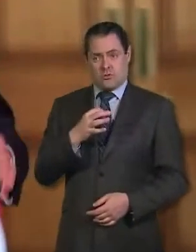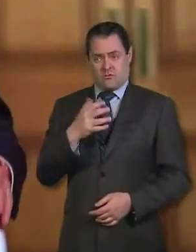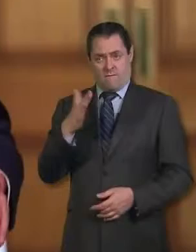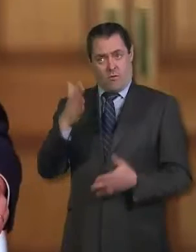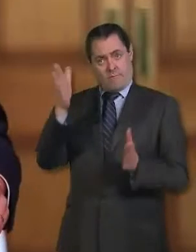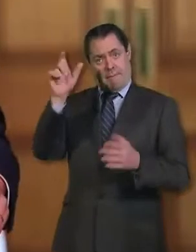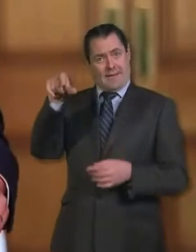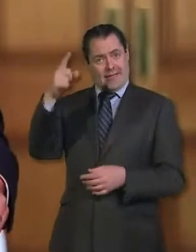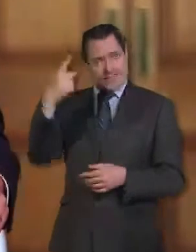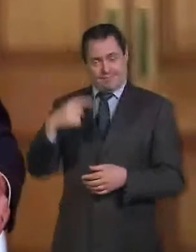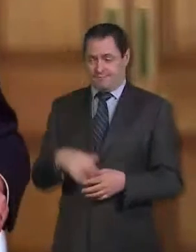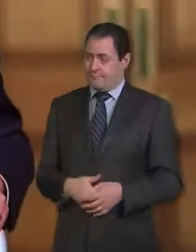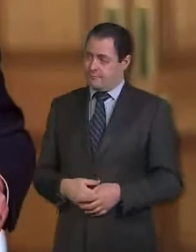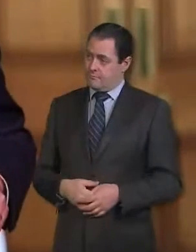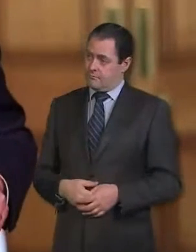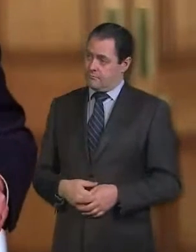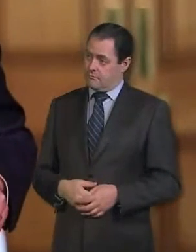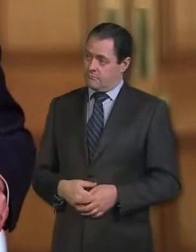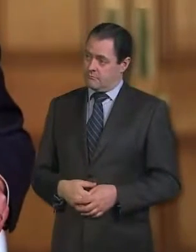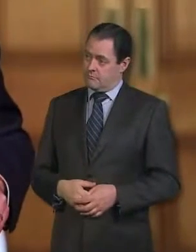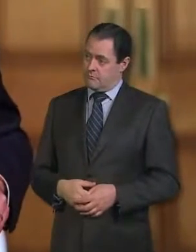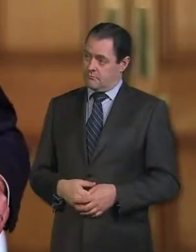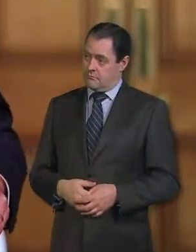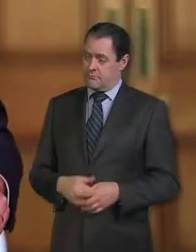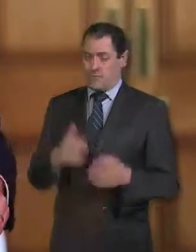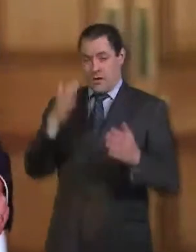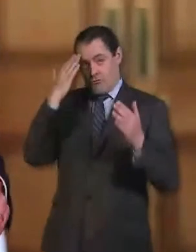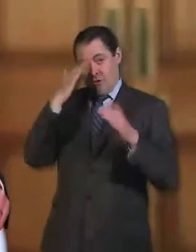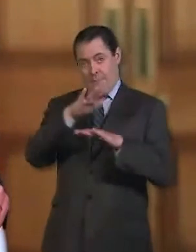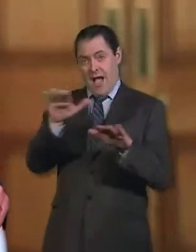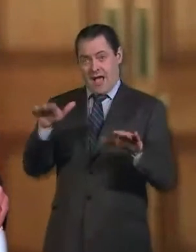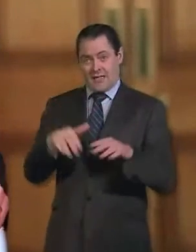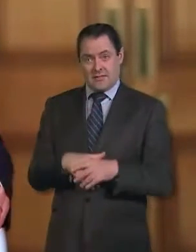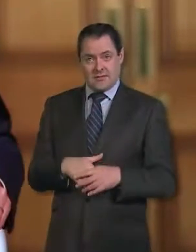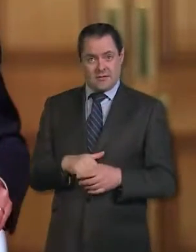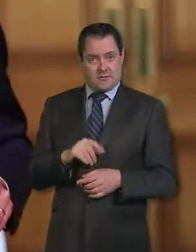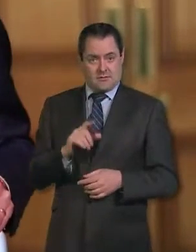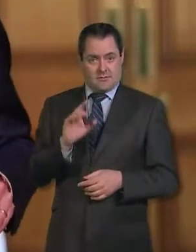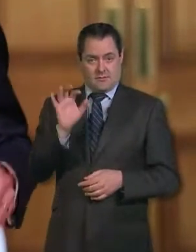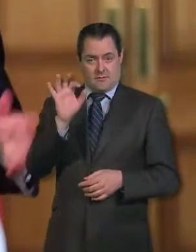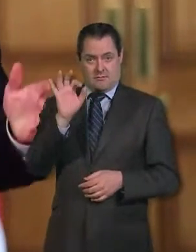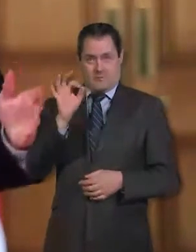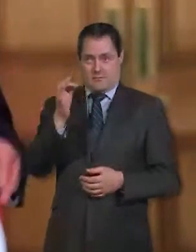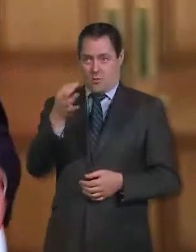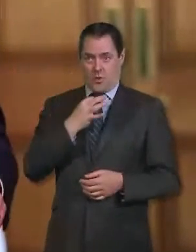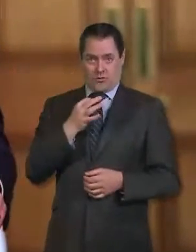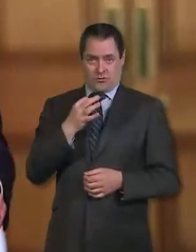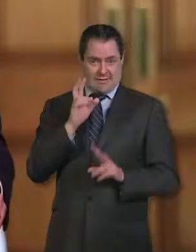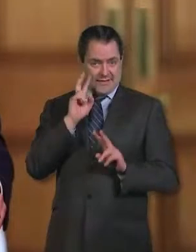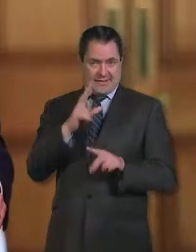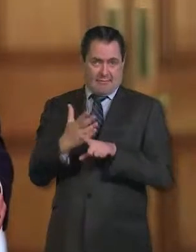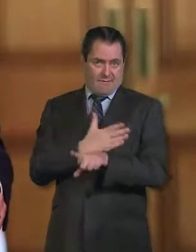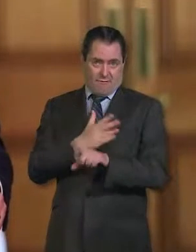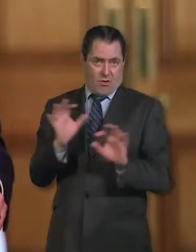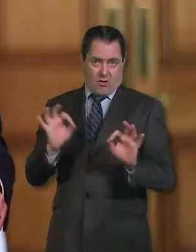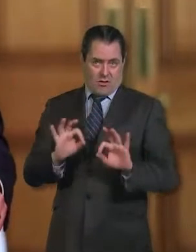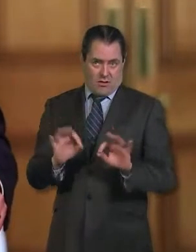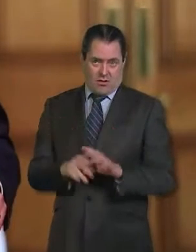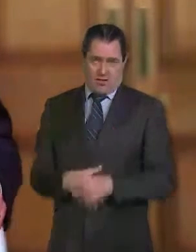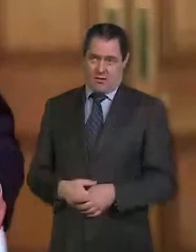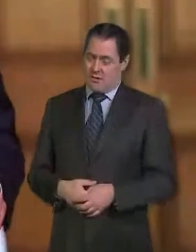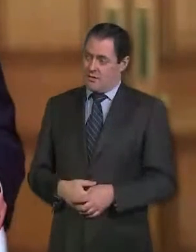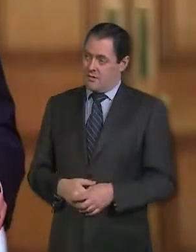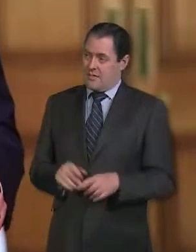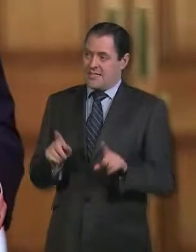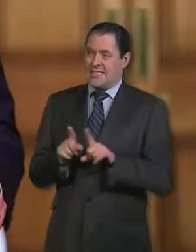to remind everybody, we don't see these questions in advance in the same way that we obviously don't see the questions from journalists in advance.